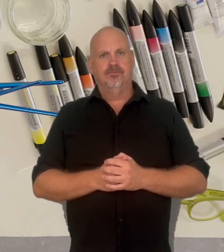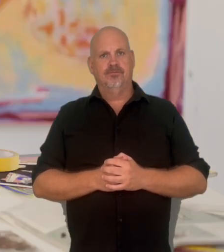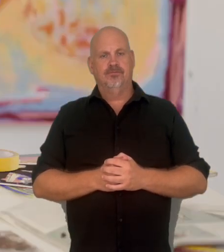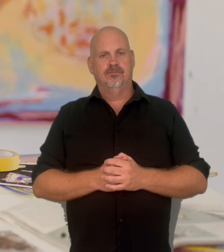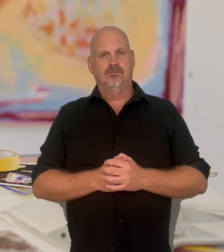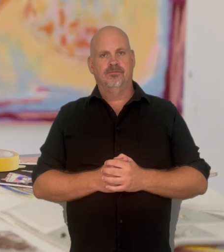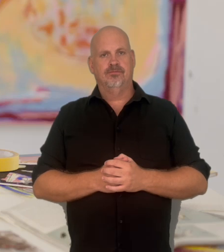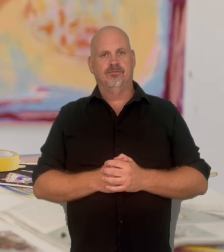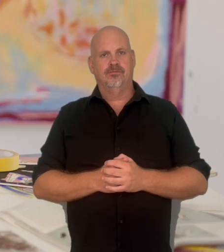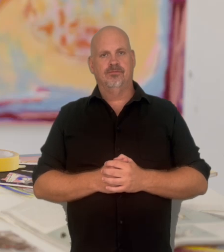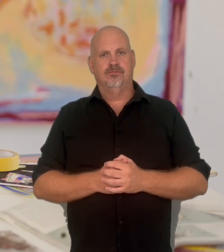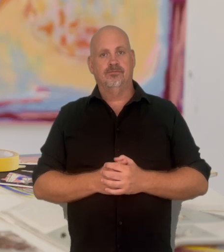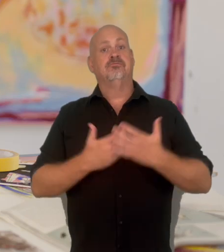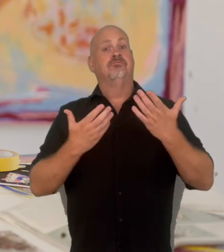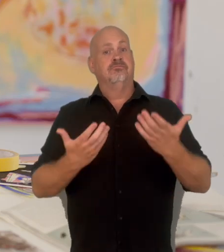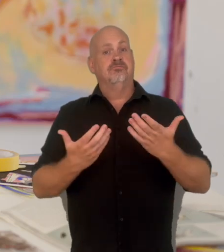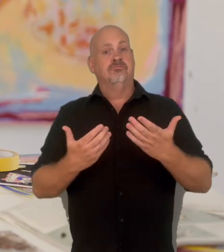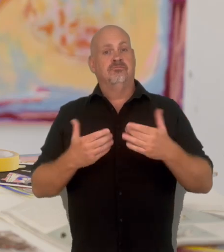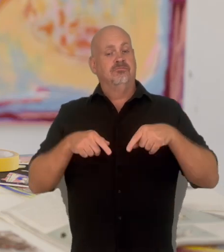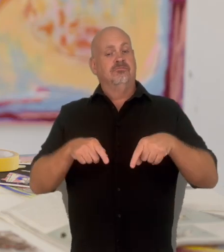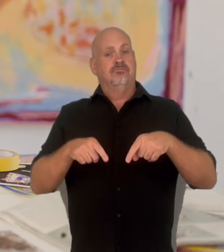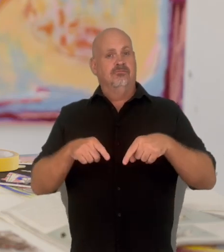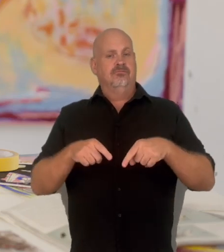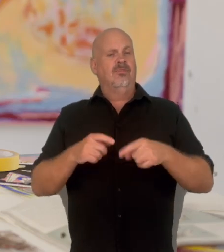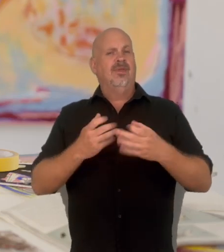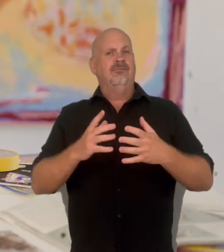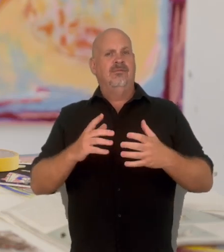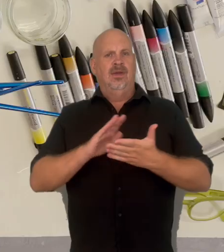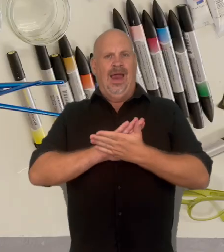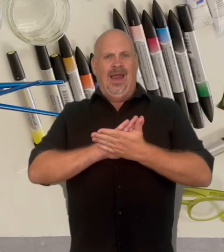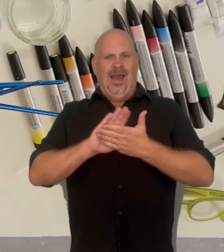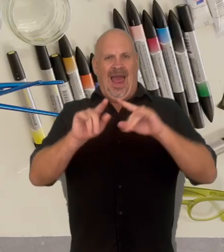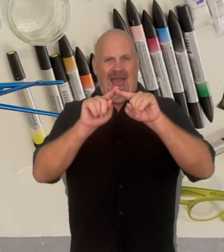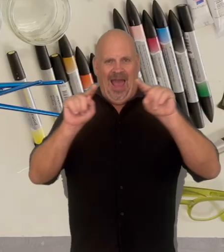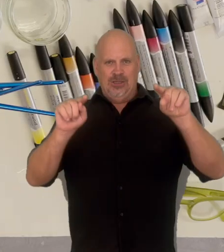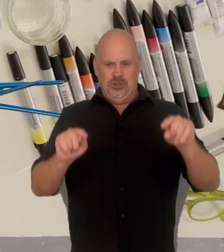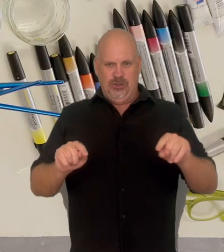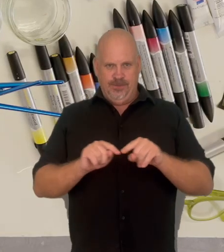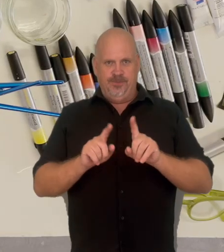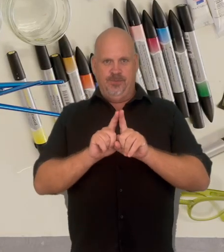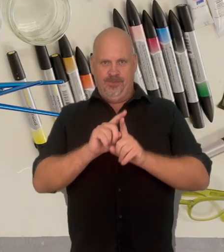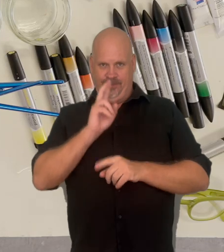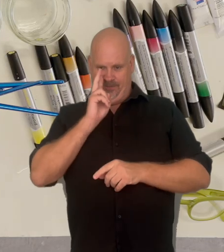And this is about giving you a nice clean edge, and it also helps you see the image